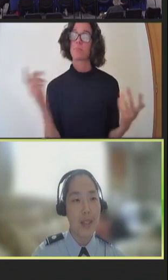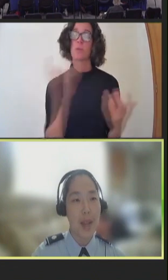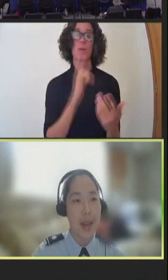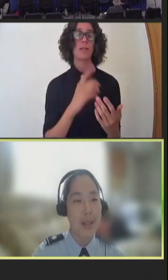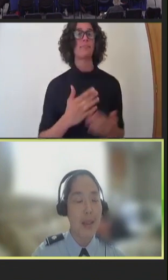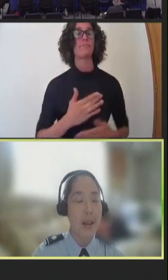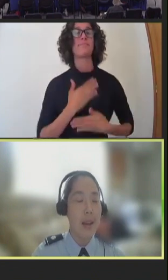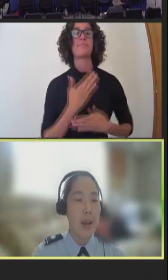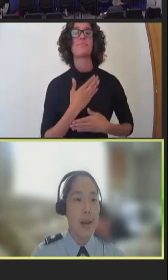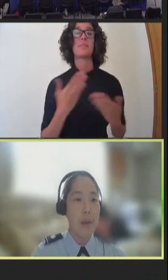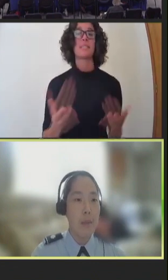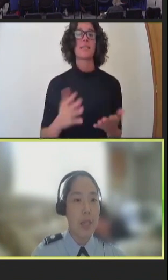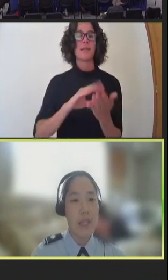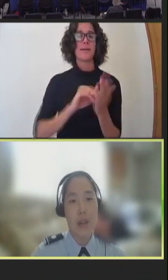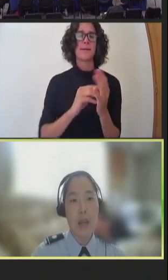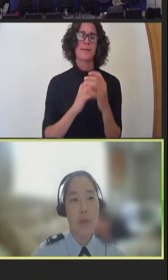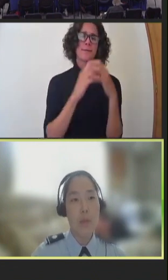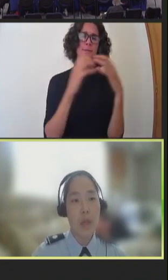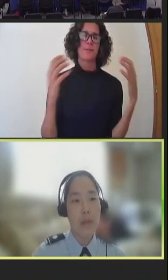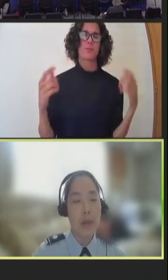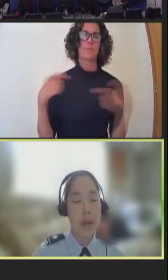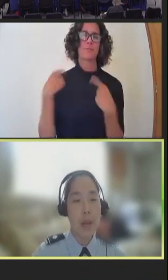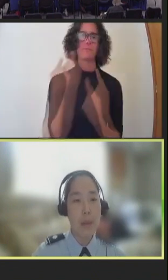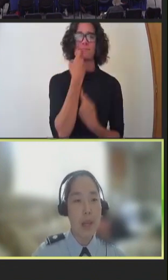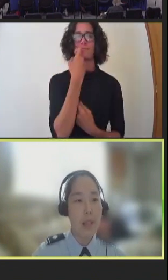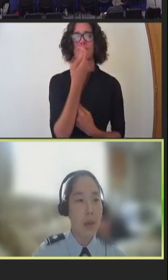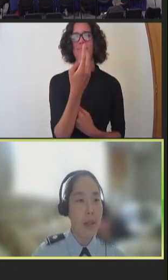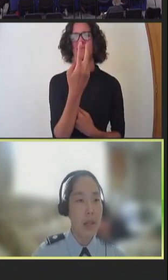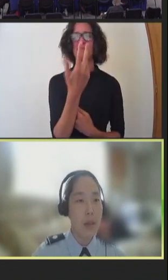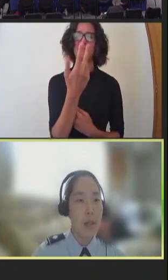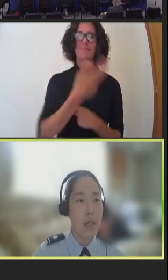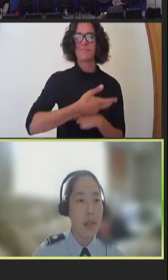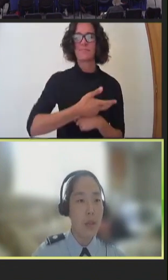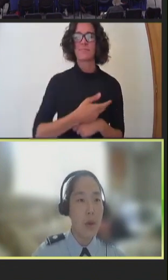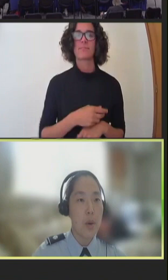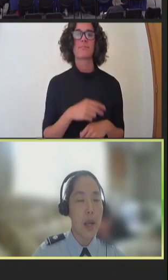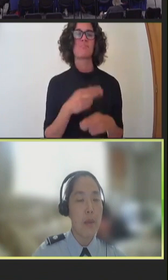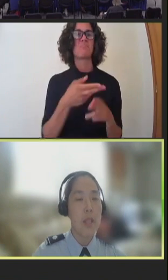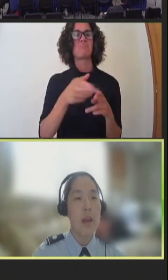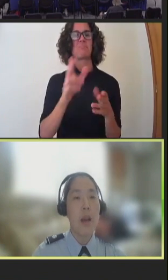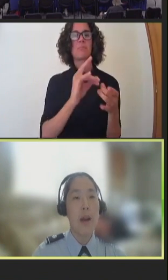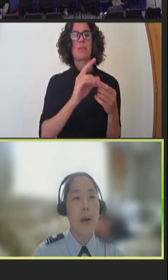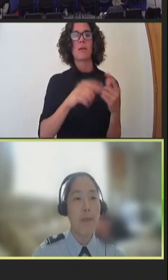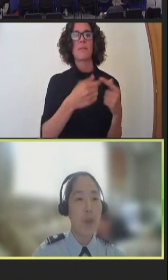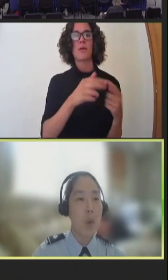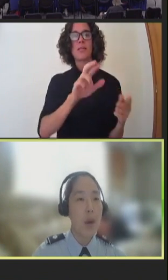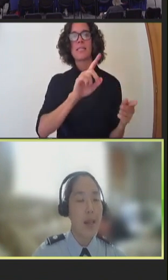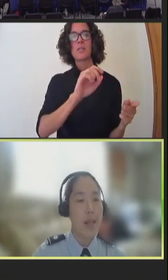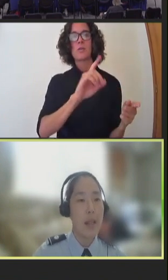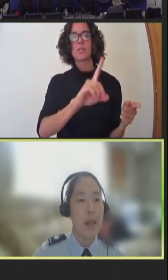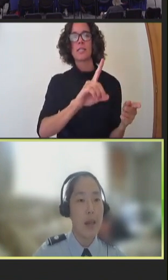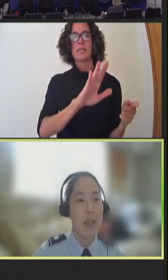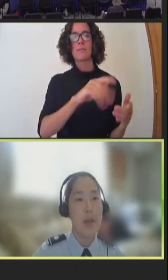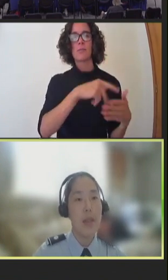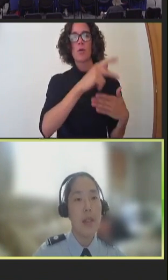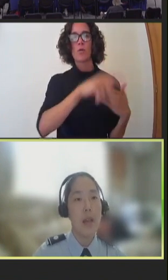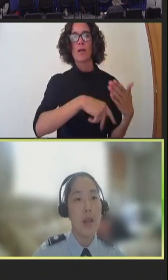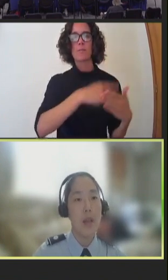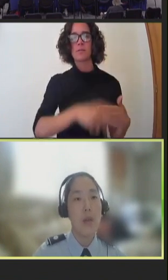the last 2 days. I'm going to give a couple brief comments about the DoD's programs. One is